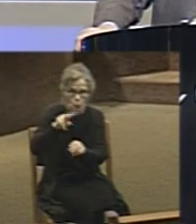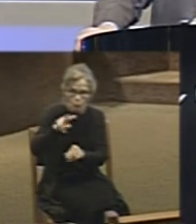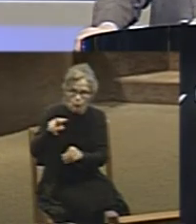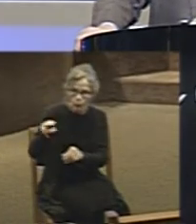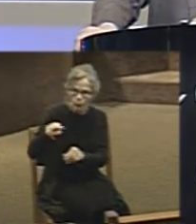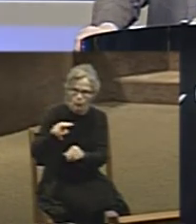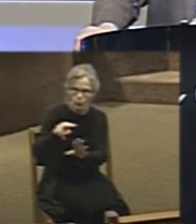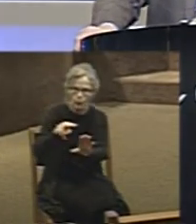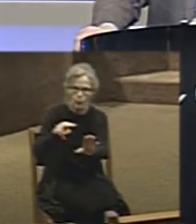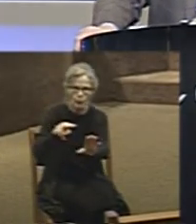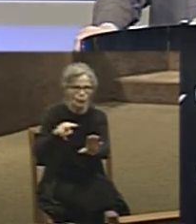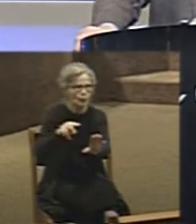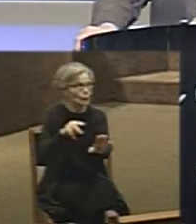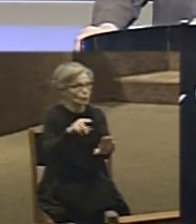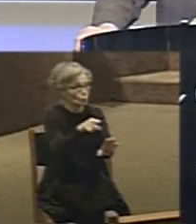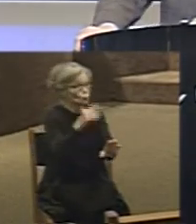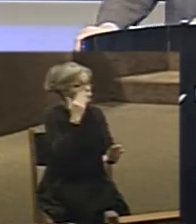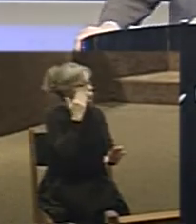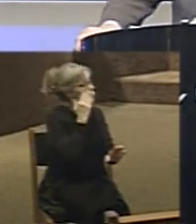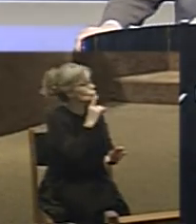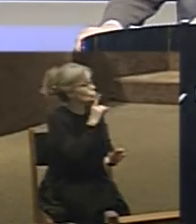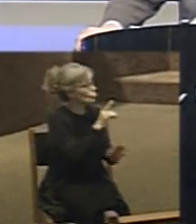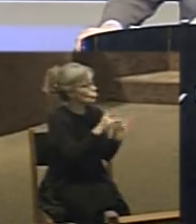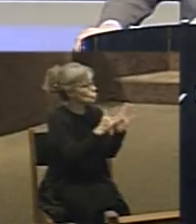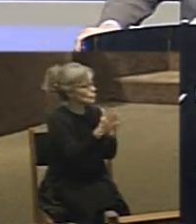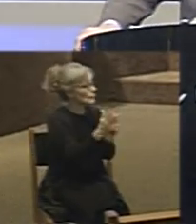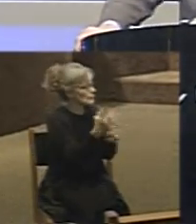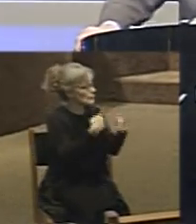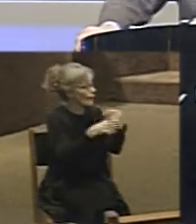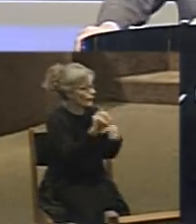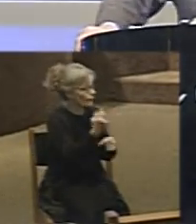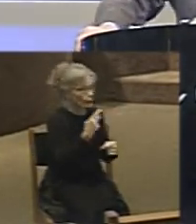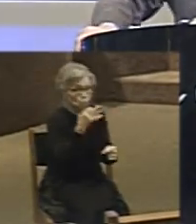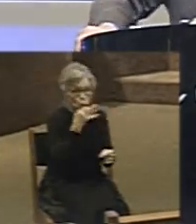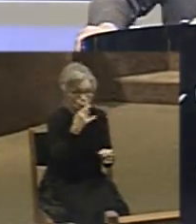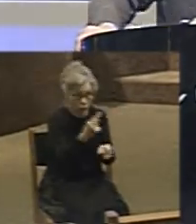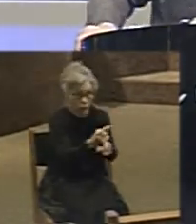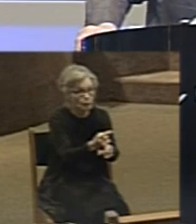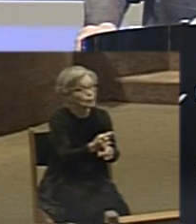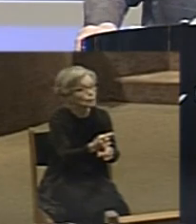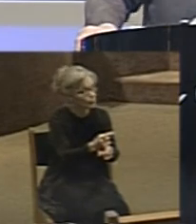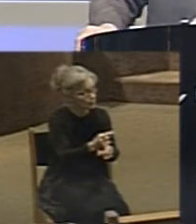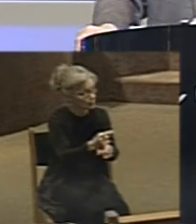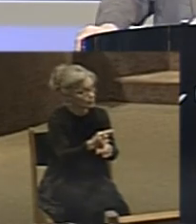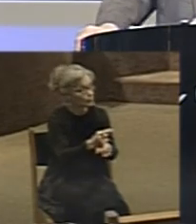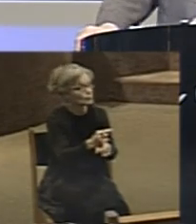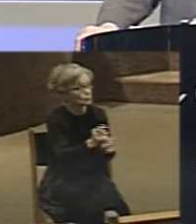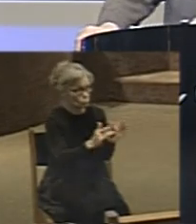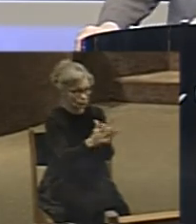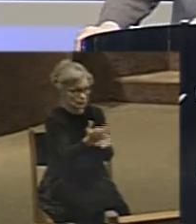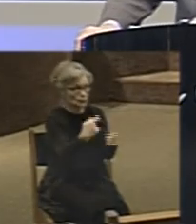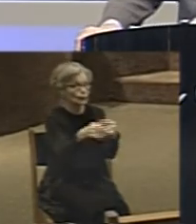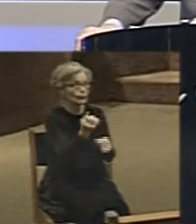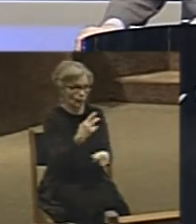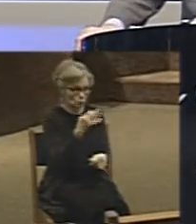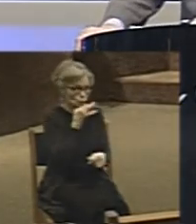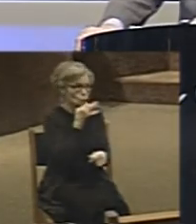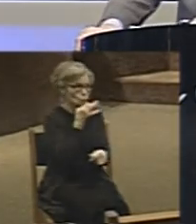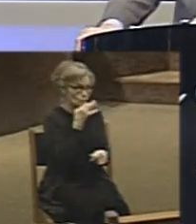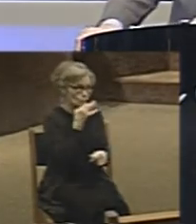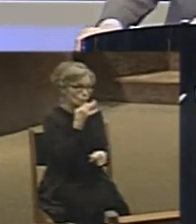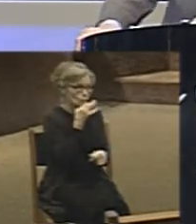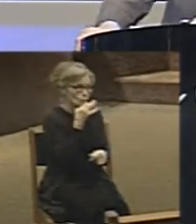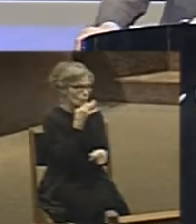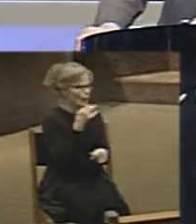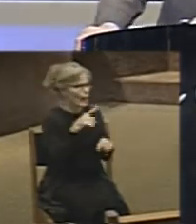soon return of our Lord and Savior, Jesus Christ. And I say that to say this, I can't understand anybody looking